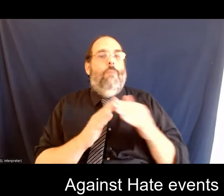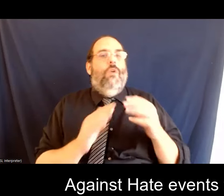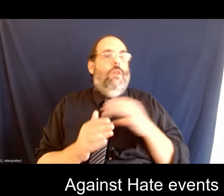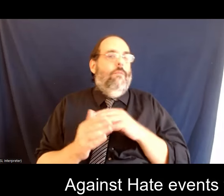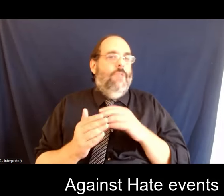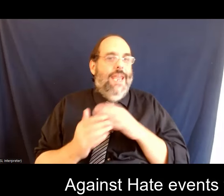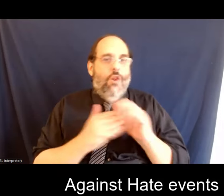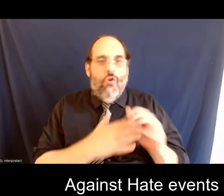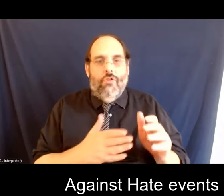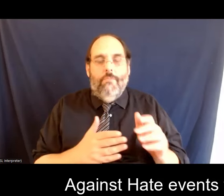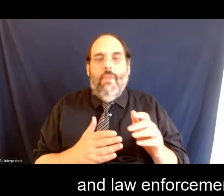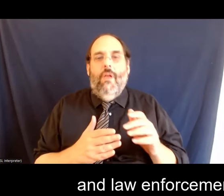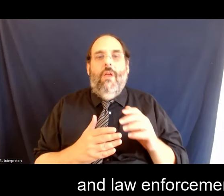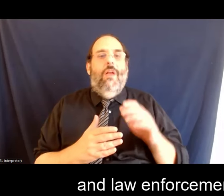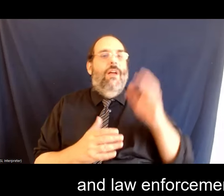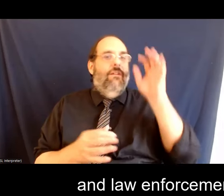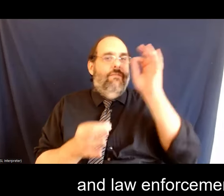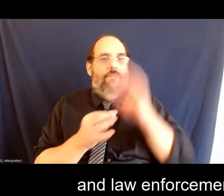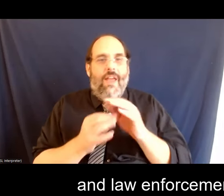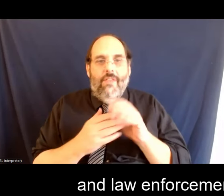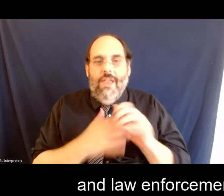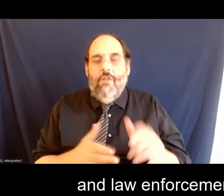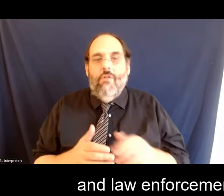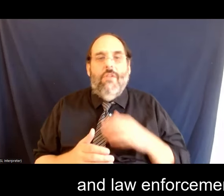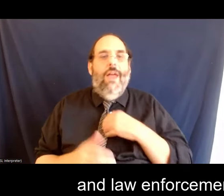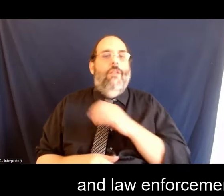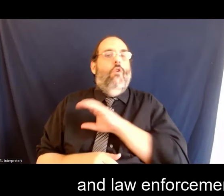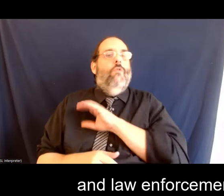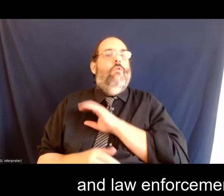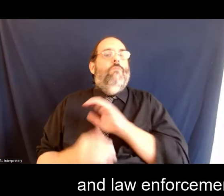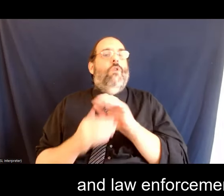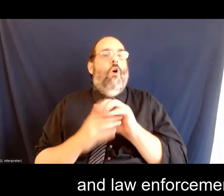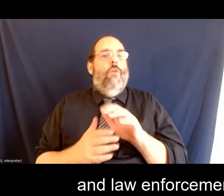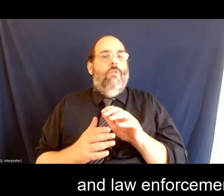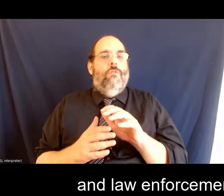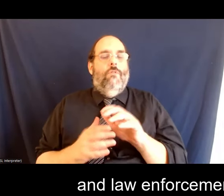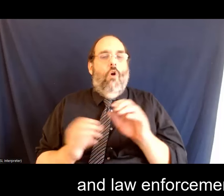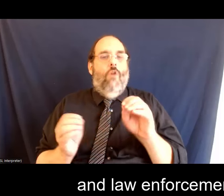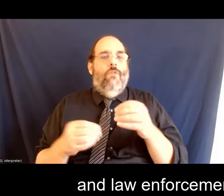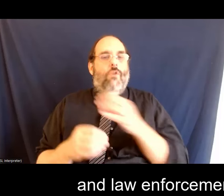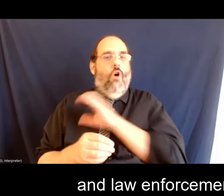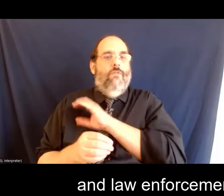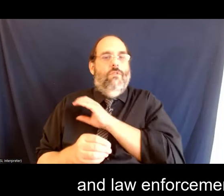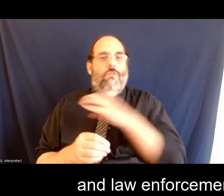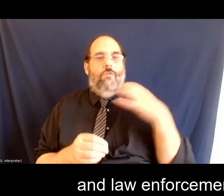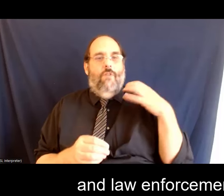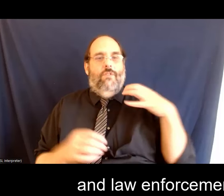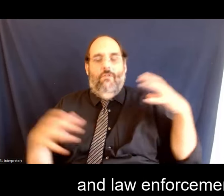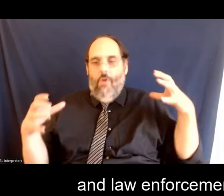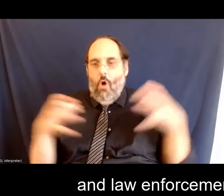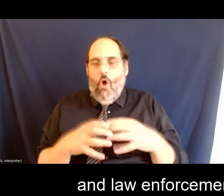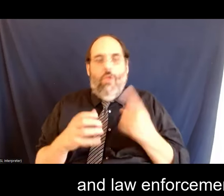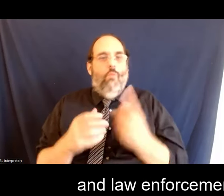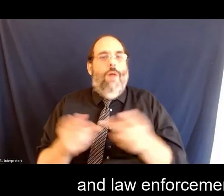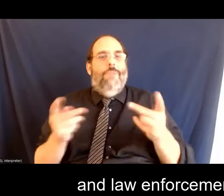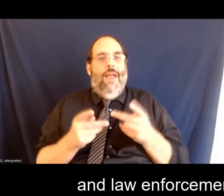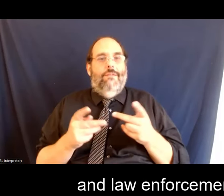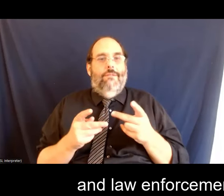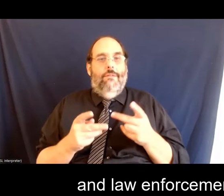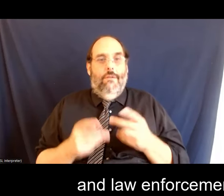members, faith leaders, and law enforcement officers under one umbrella. Make no